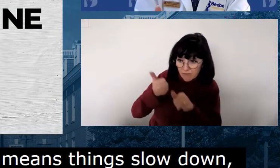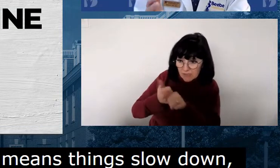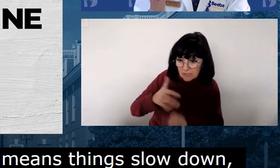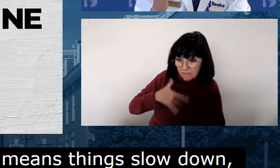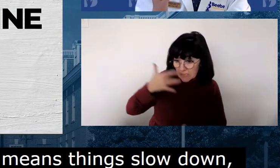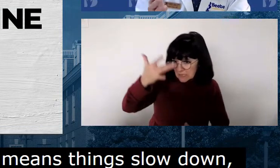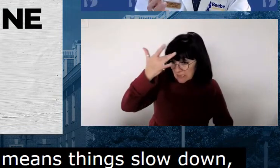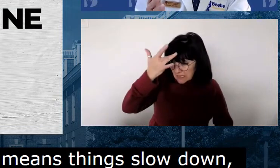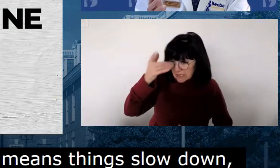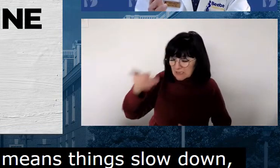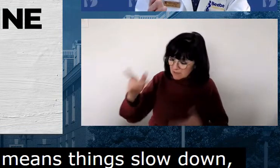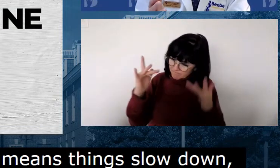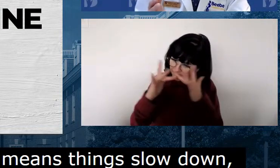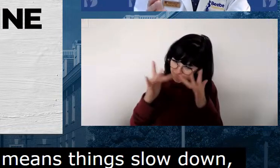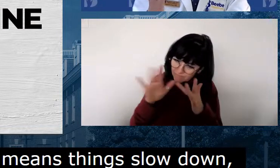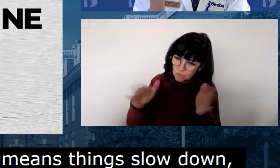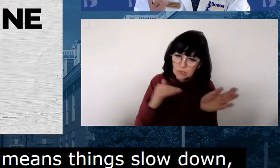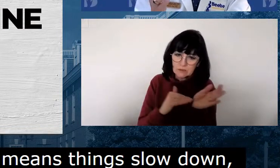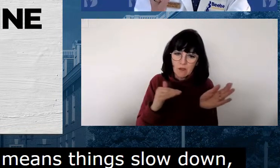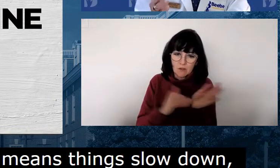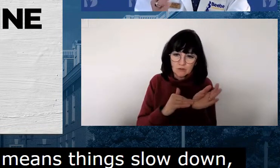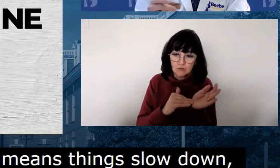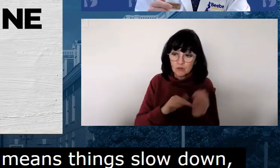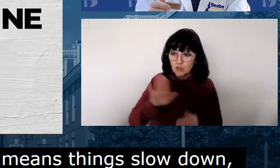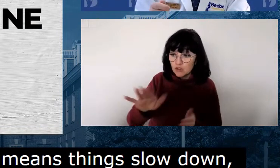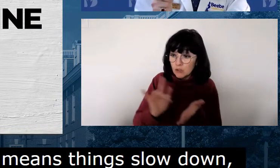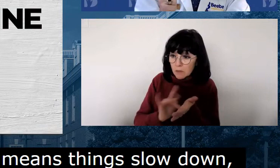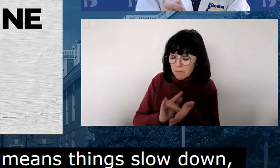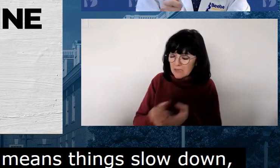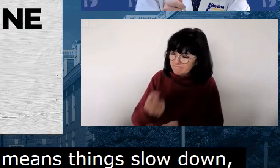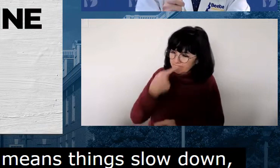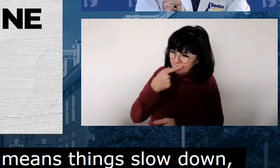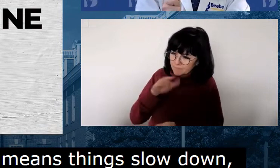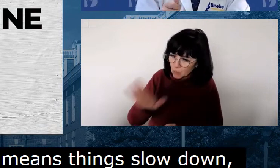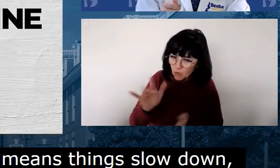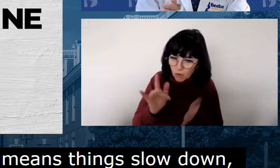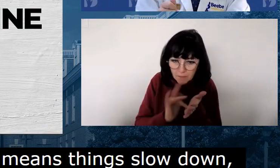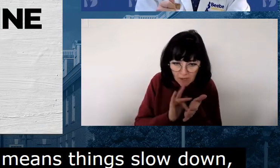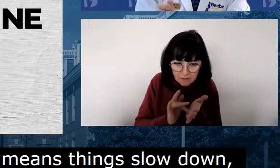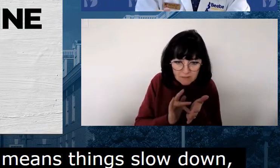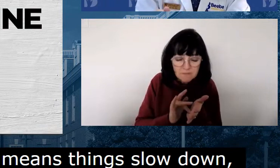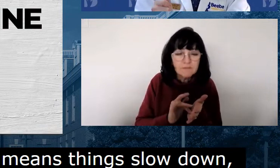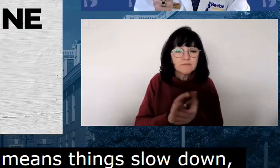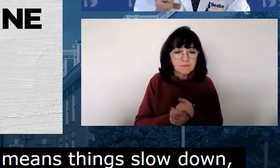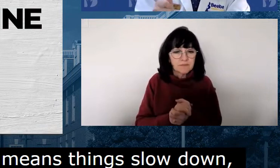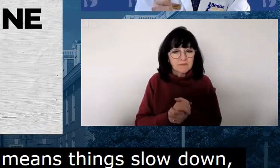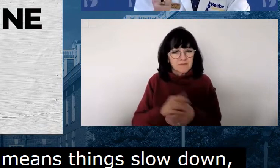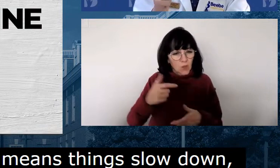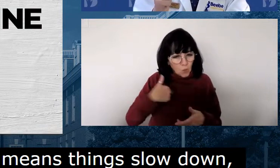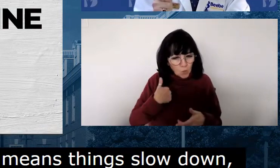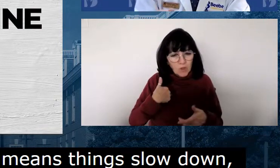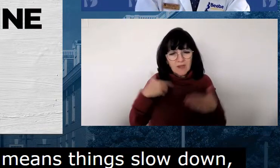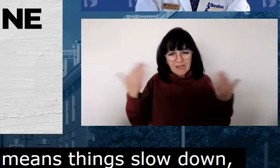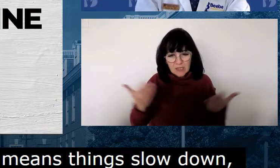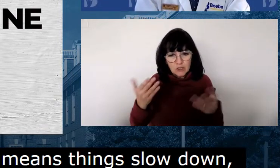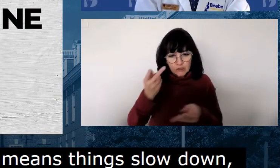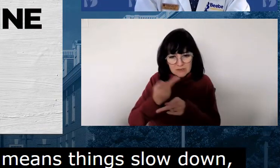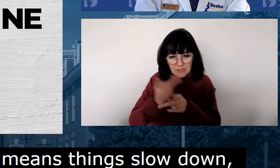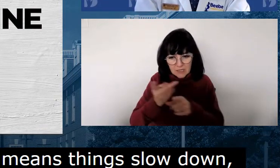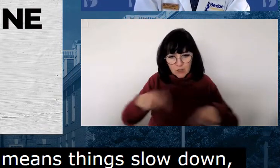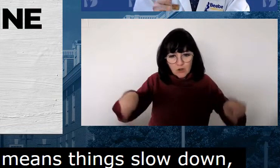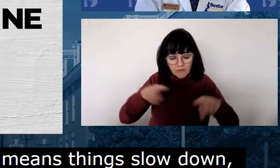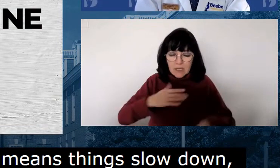medicines. If you need emergency care, we are there for you. And the last thing I'll say is please be